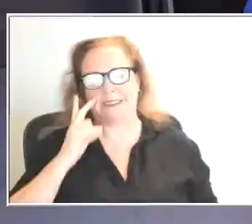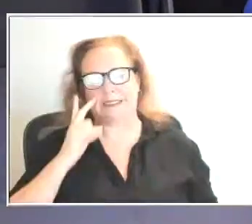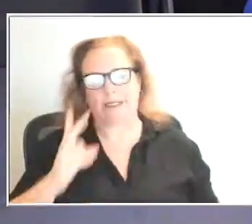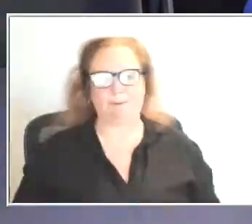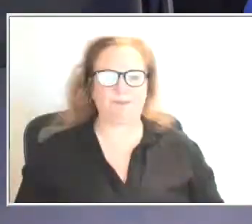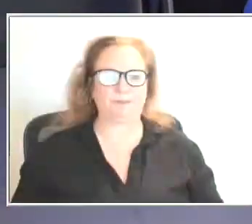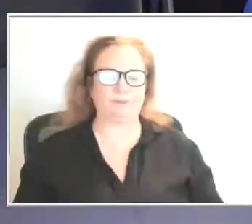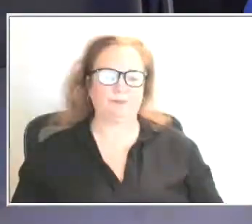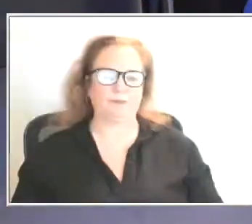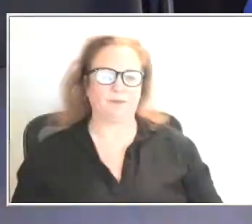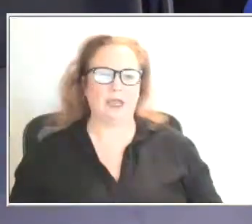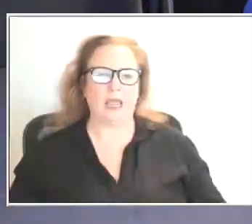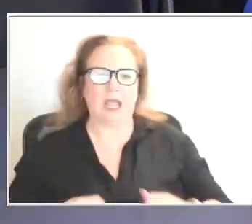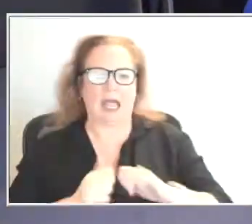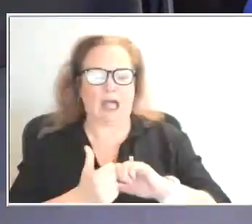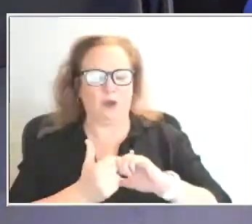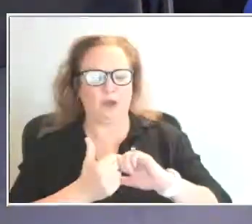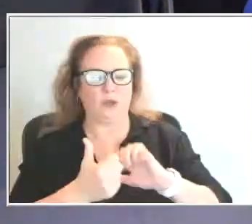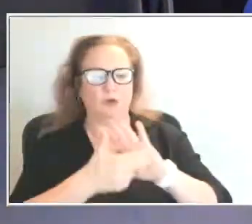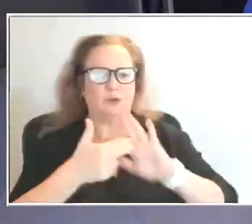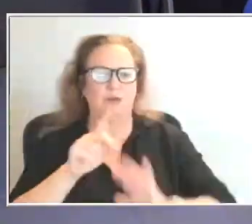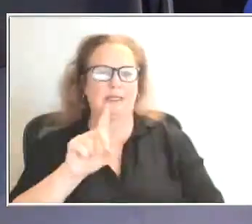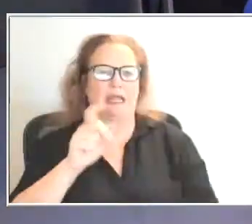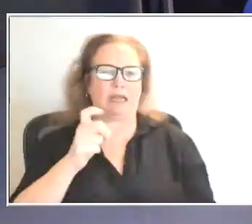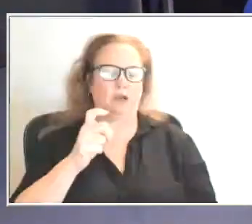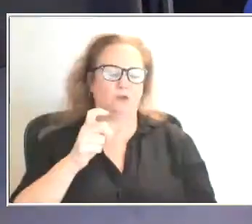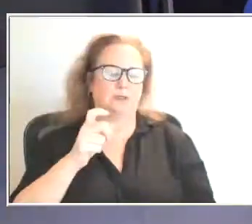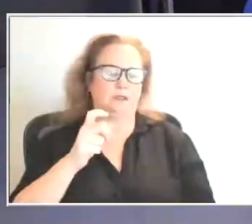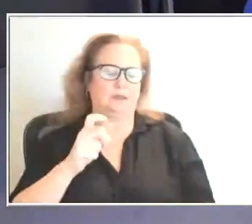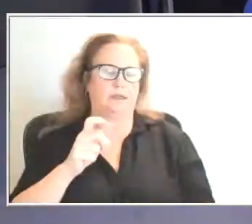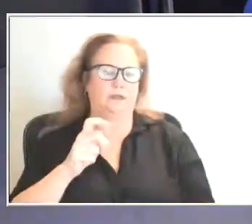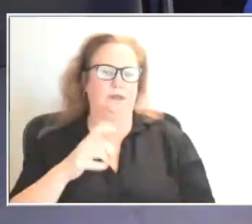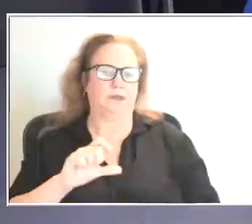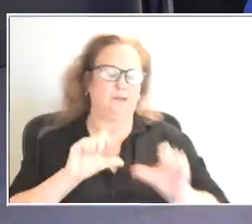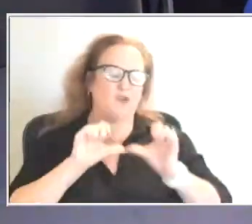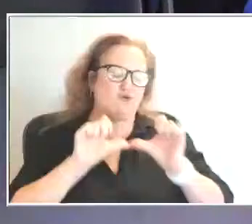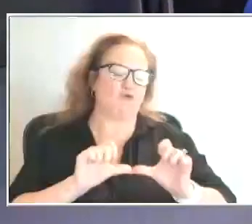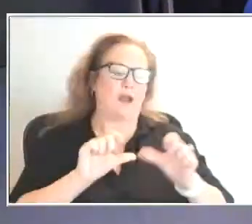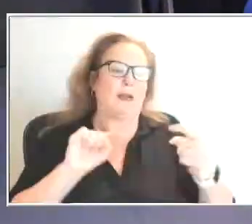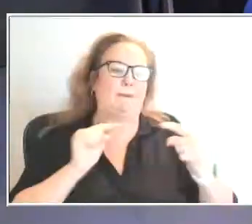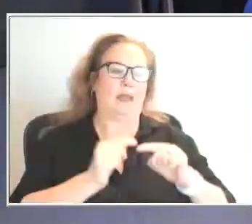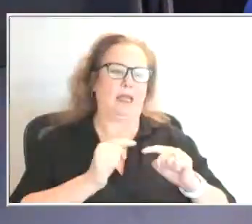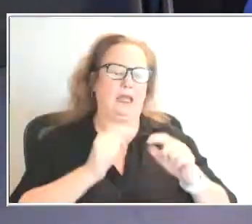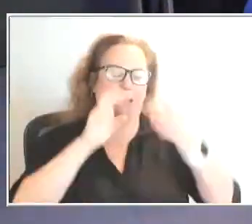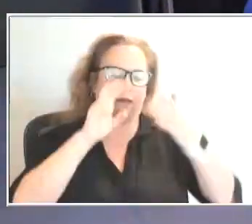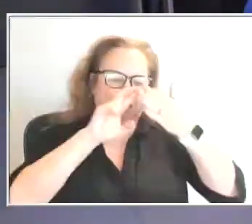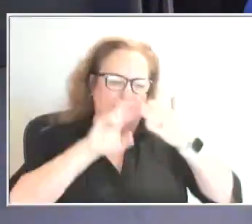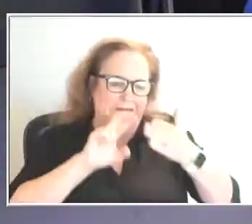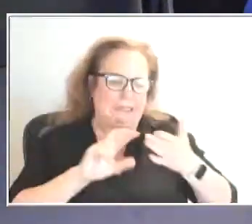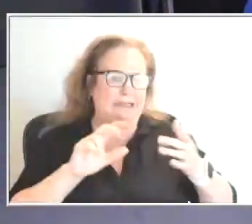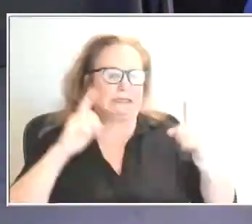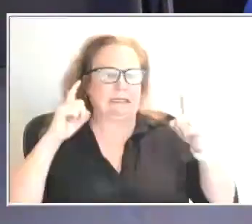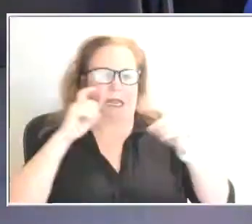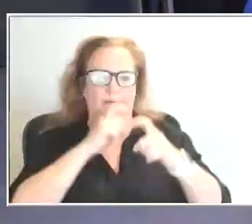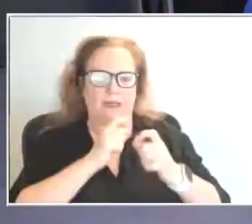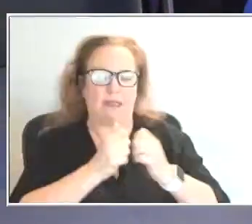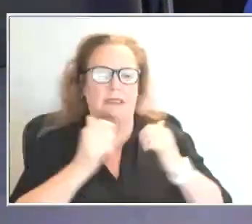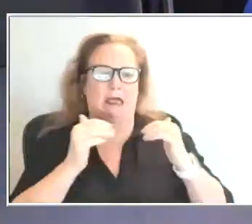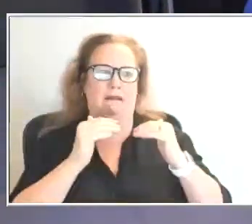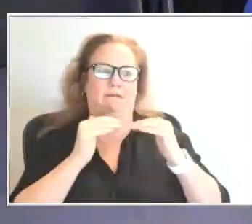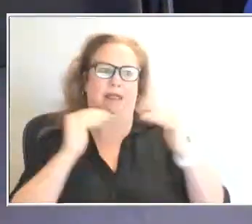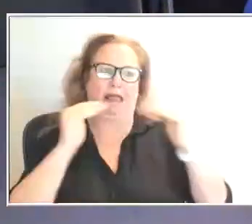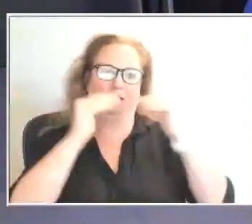you approach diagnosing the underlying cause of chronic pain? I mean, that can be really complicated. There are a lot of layers to it.